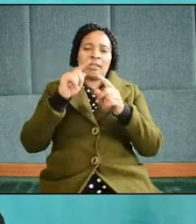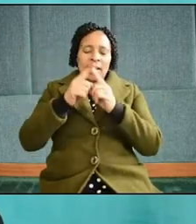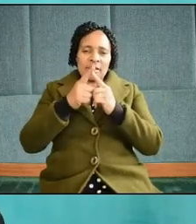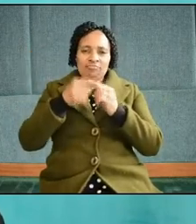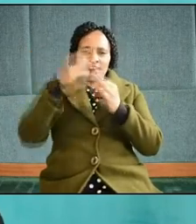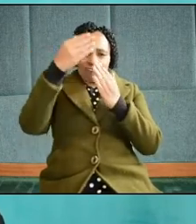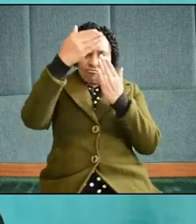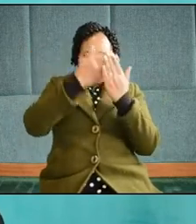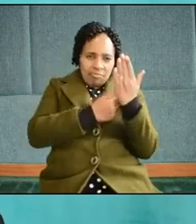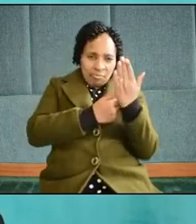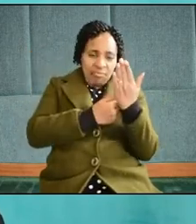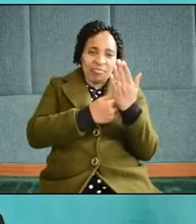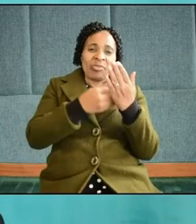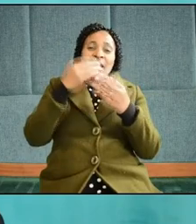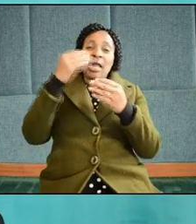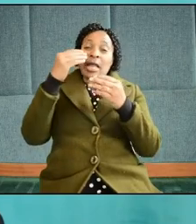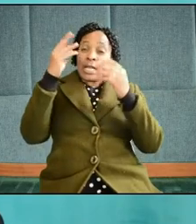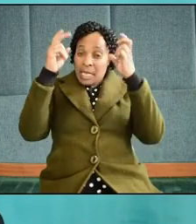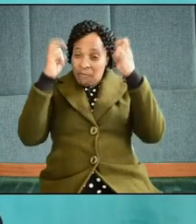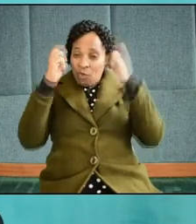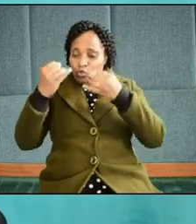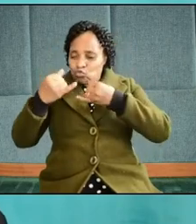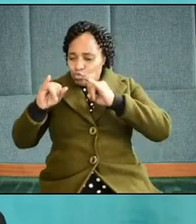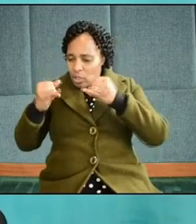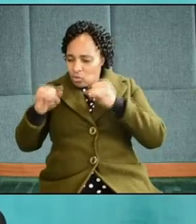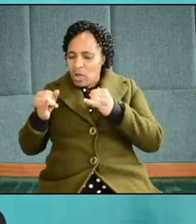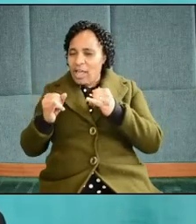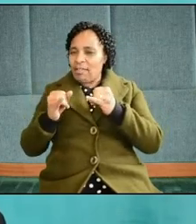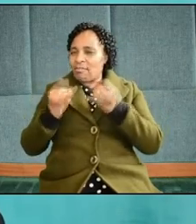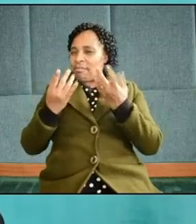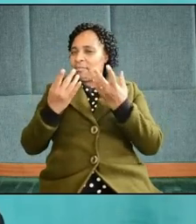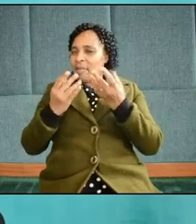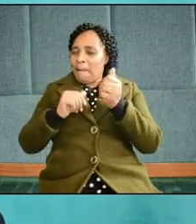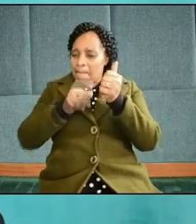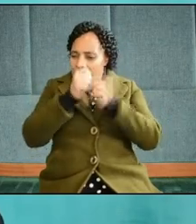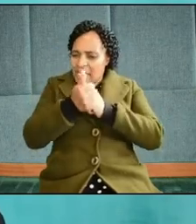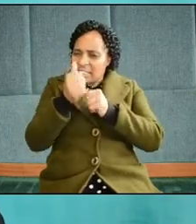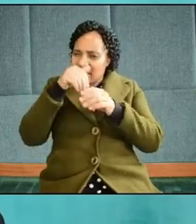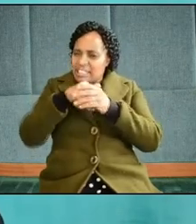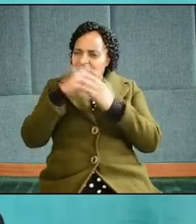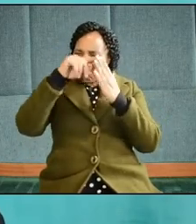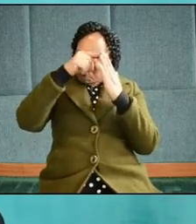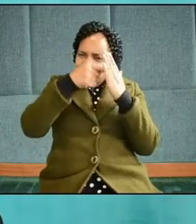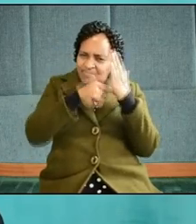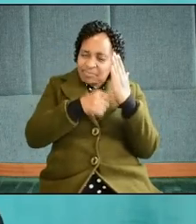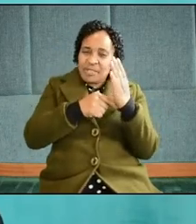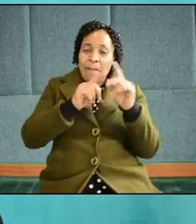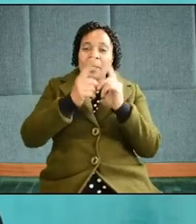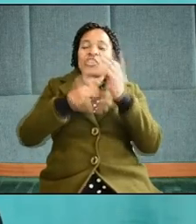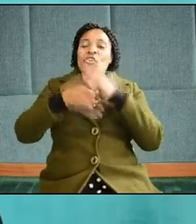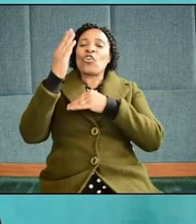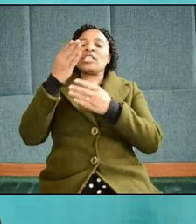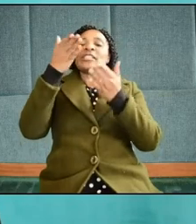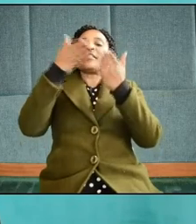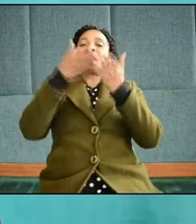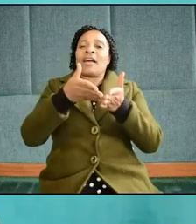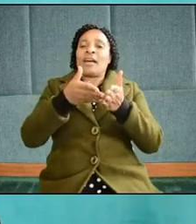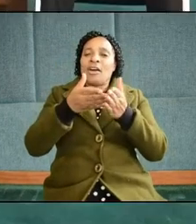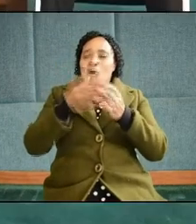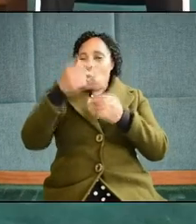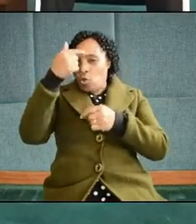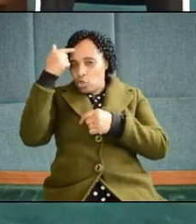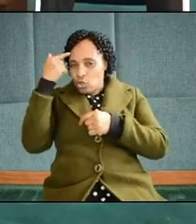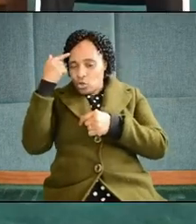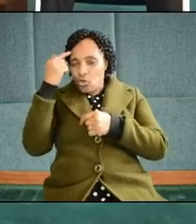details, even though the devil may try and pass into the details, you know. But God is there, and that is where he originally